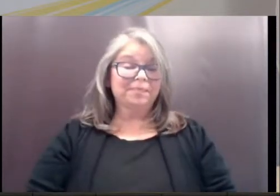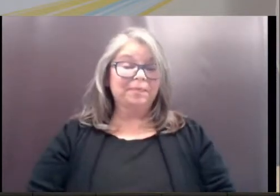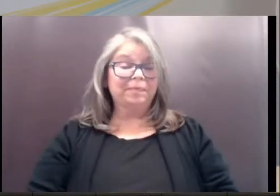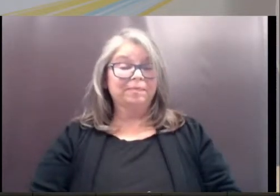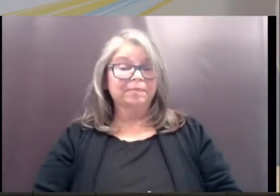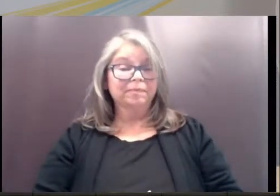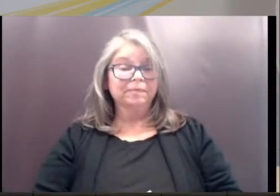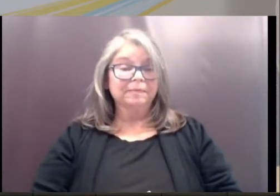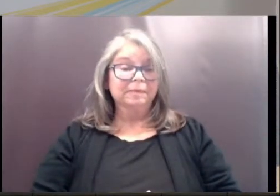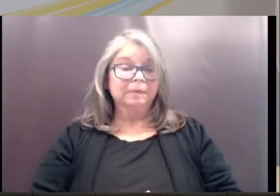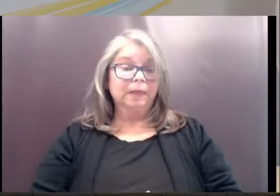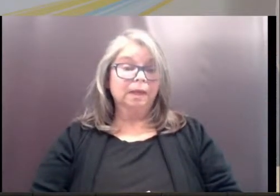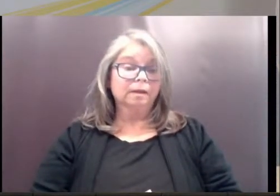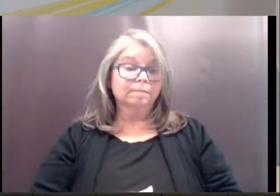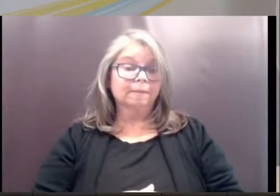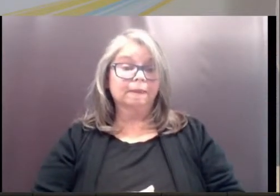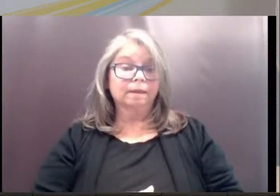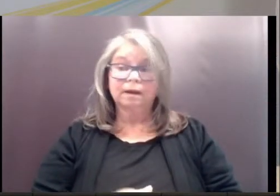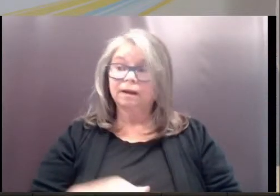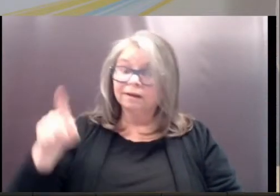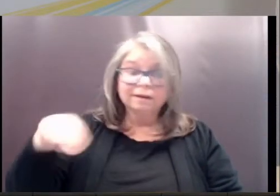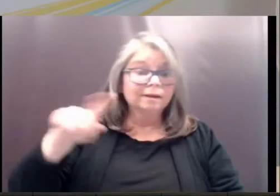legal requirement to self-isolate.